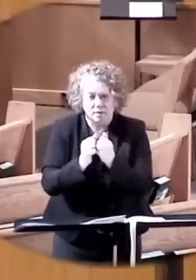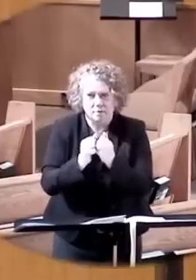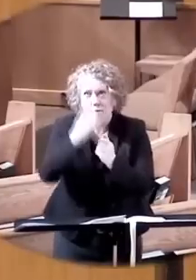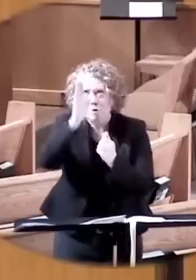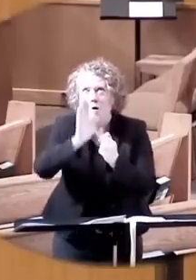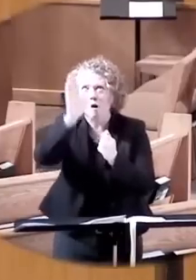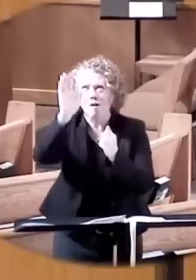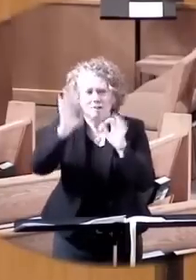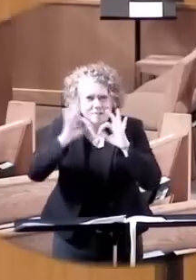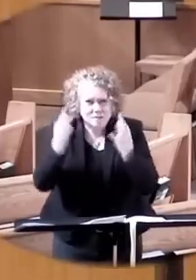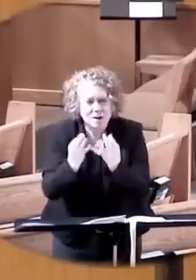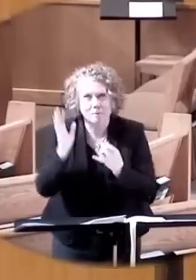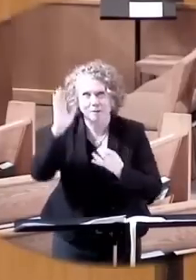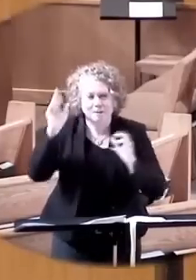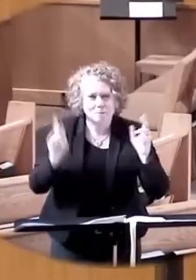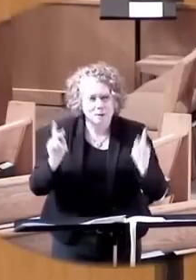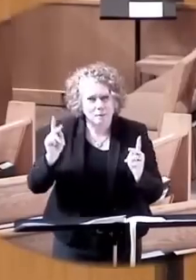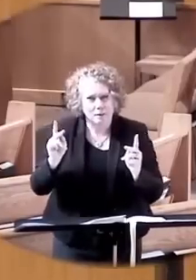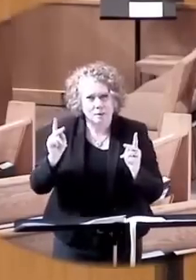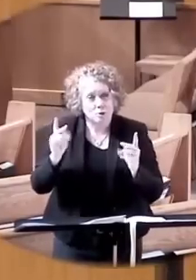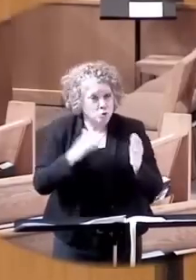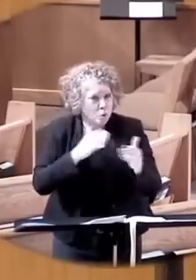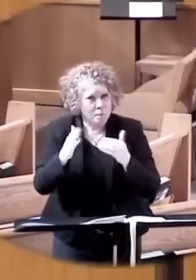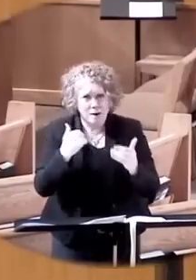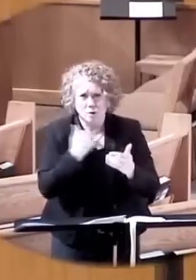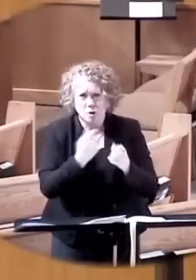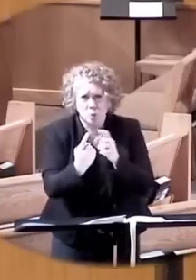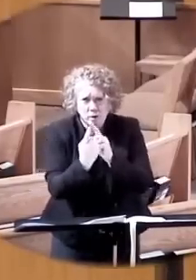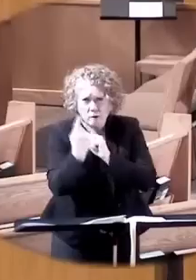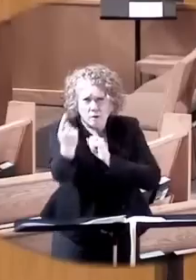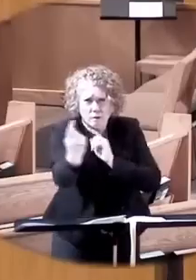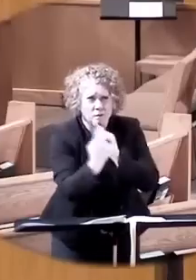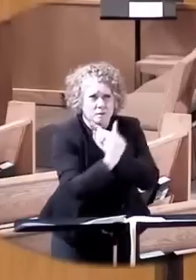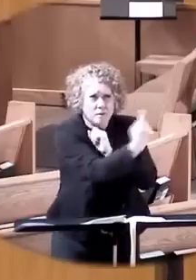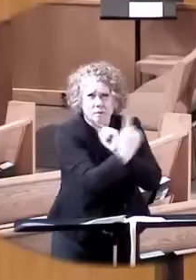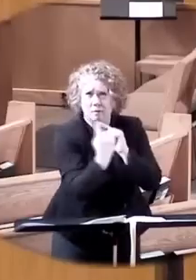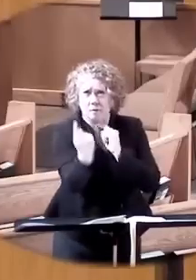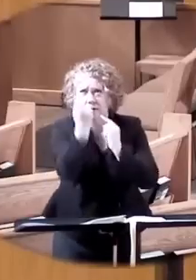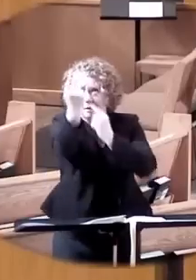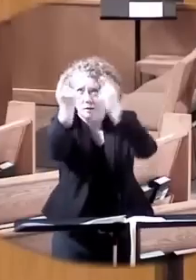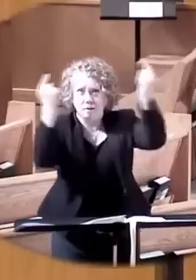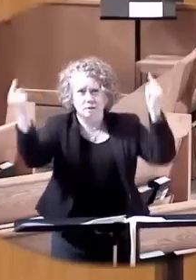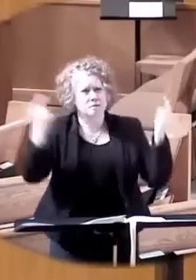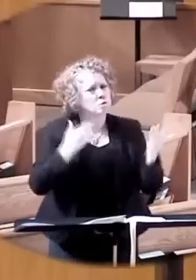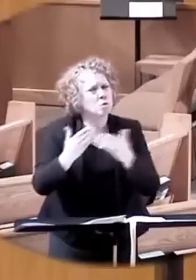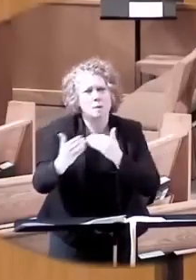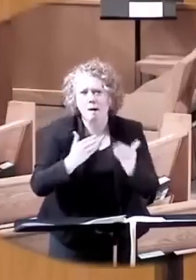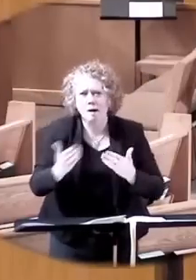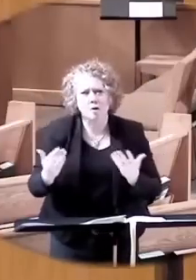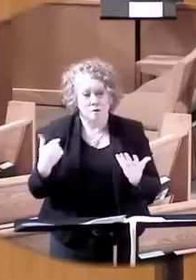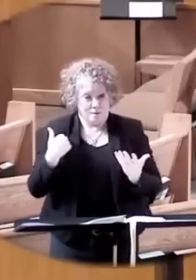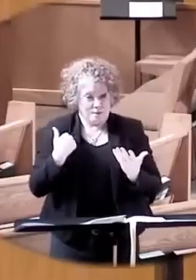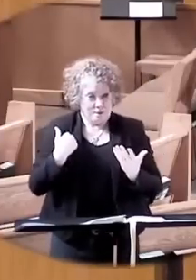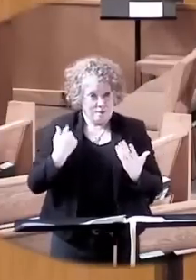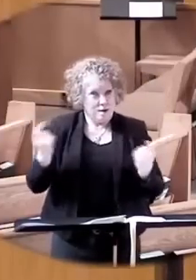even though virtually in spiritual communion. And as I celebrate this Mass,